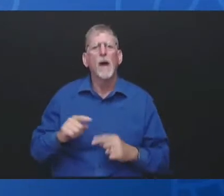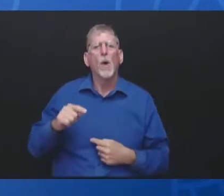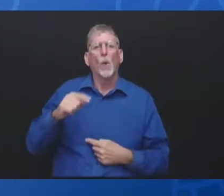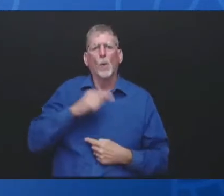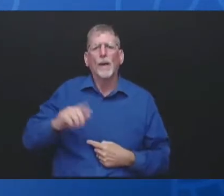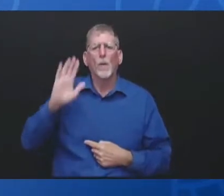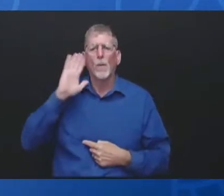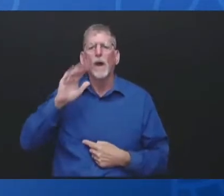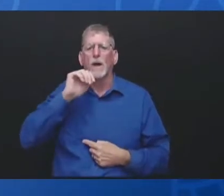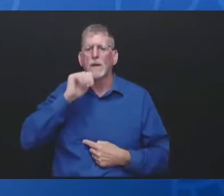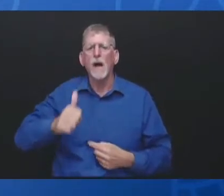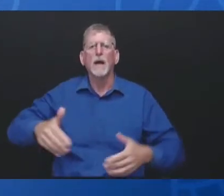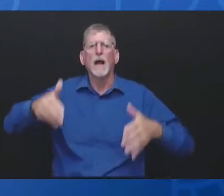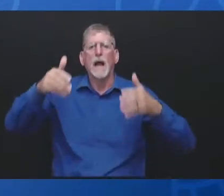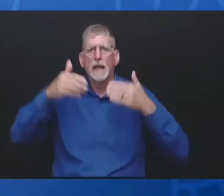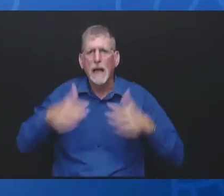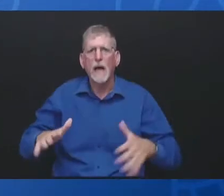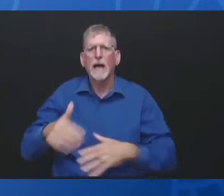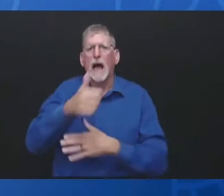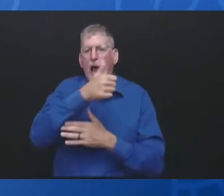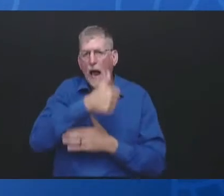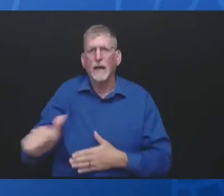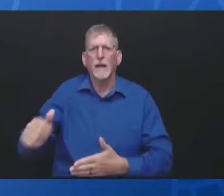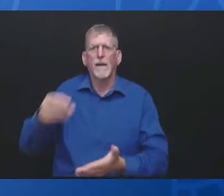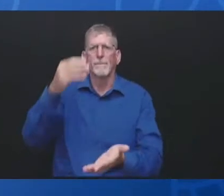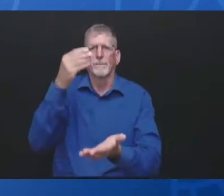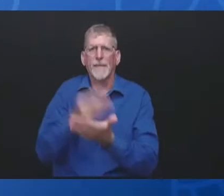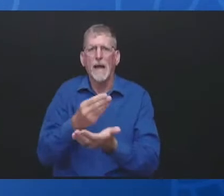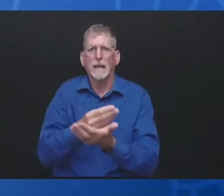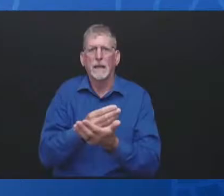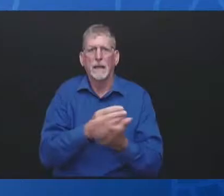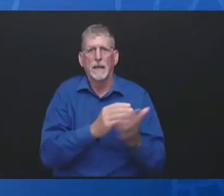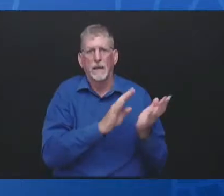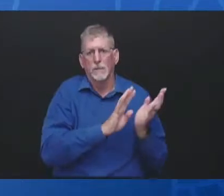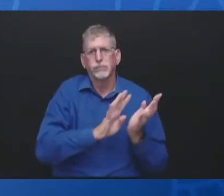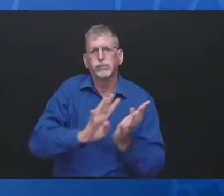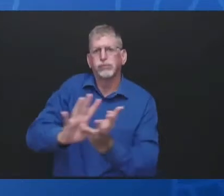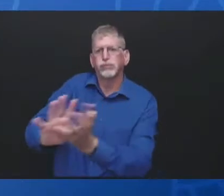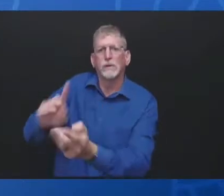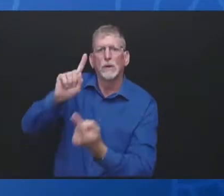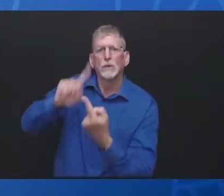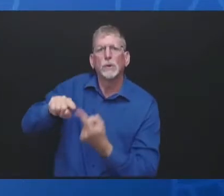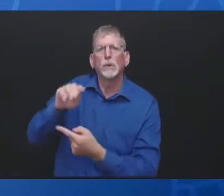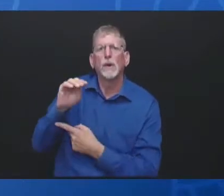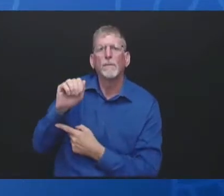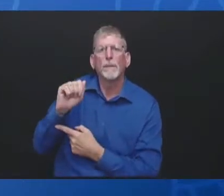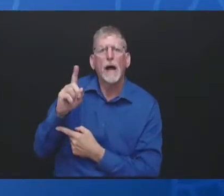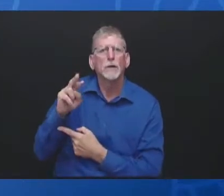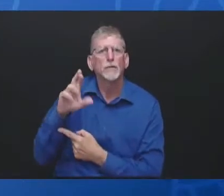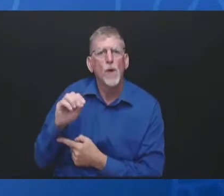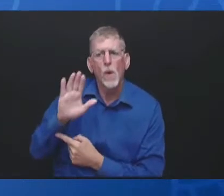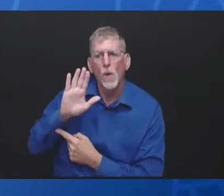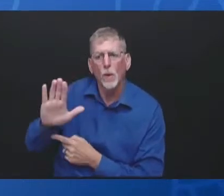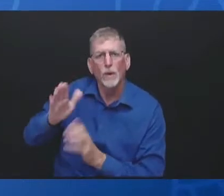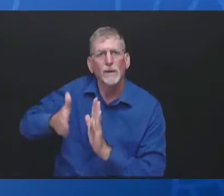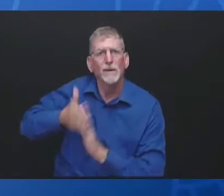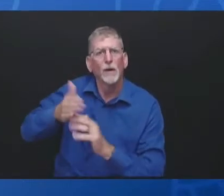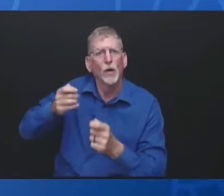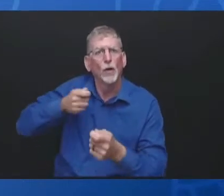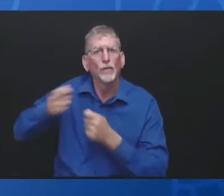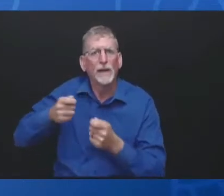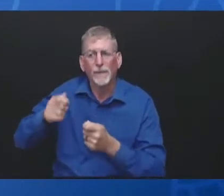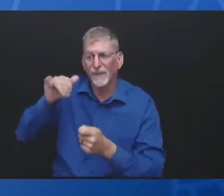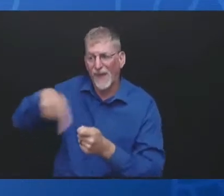any money to move to the Maduro regime that assists their regime. We are, of course,